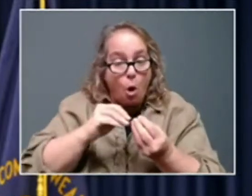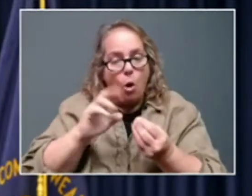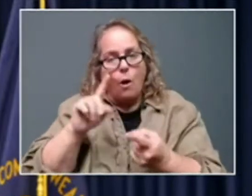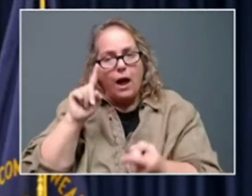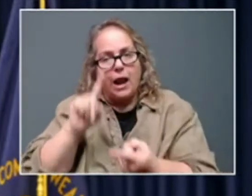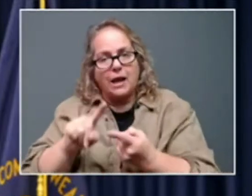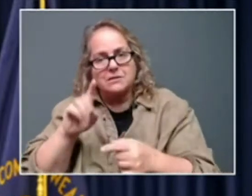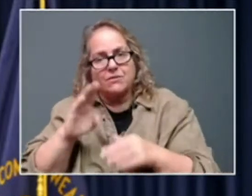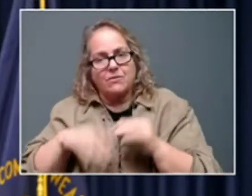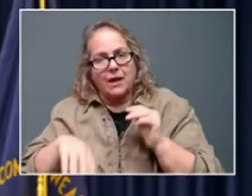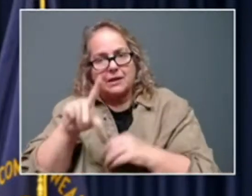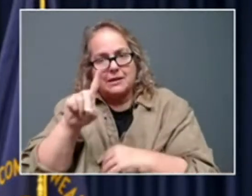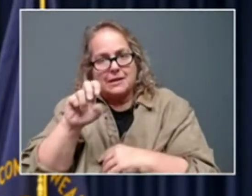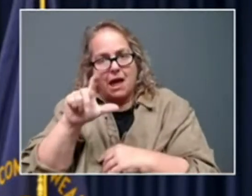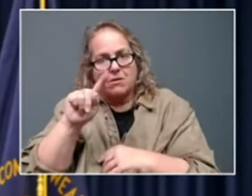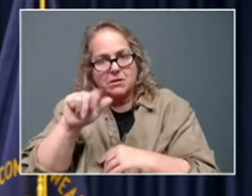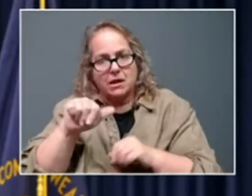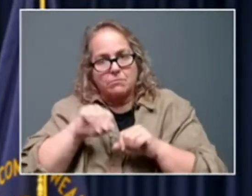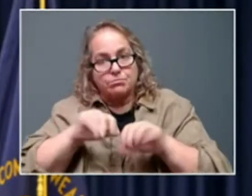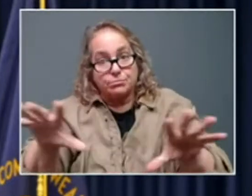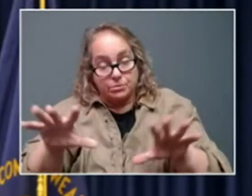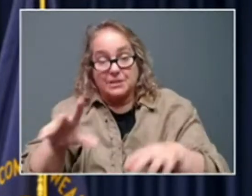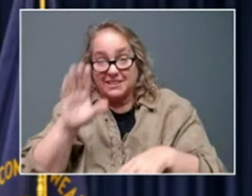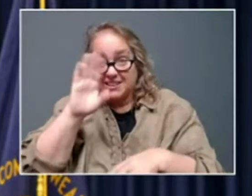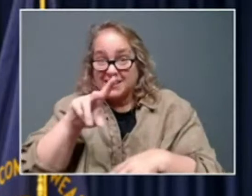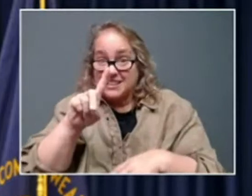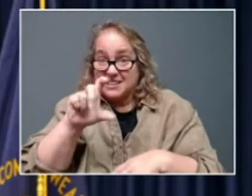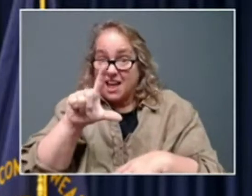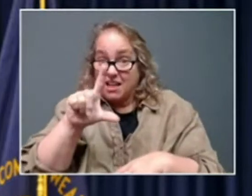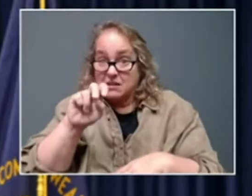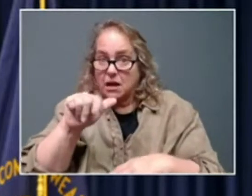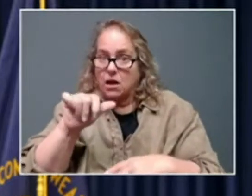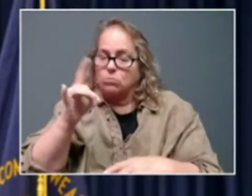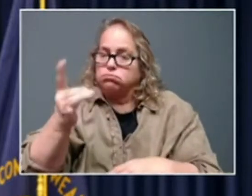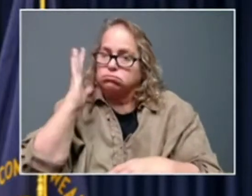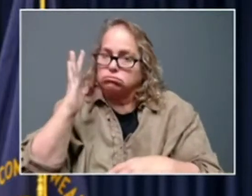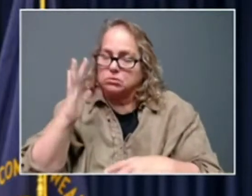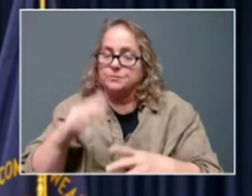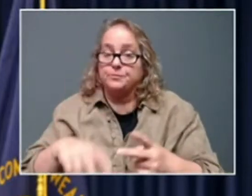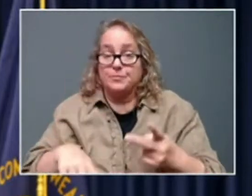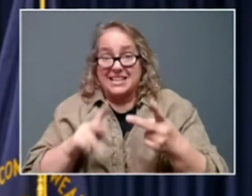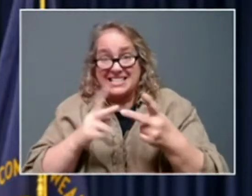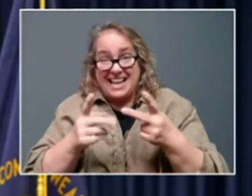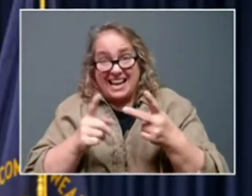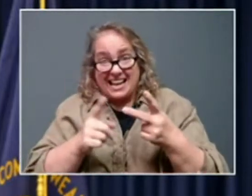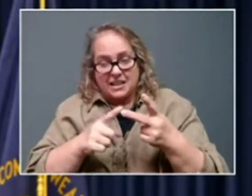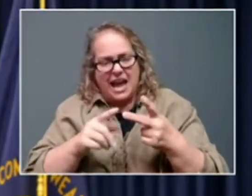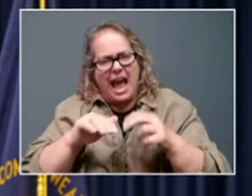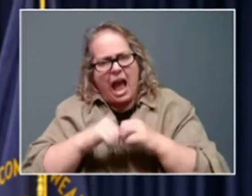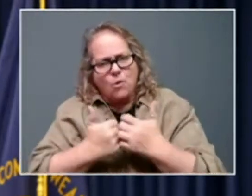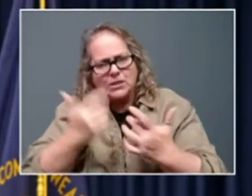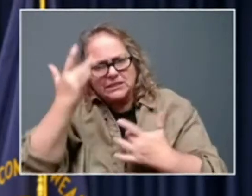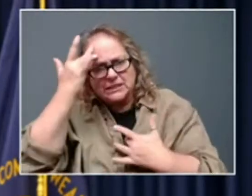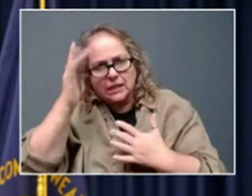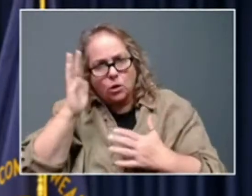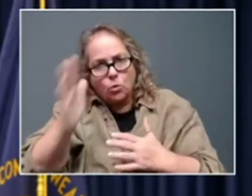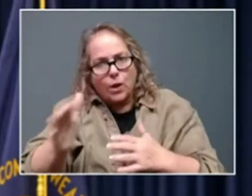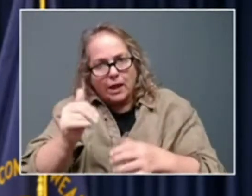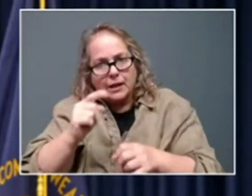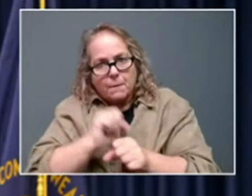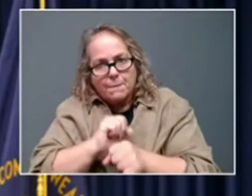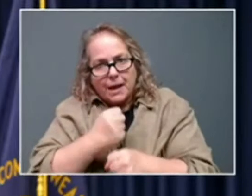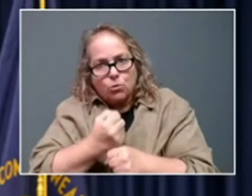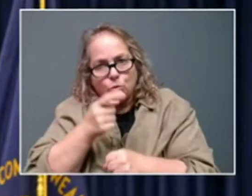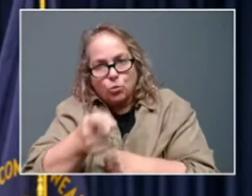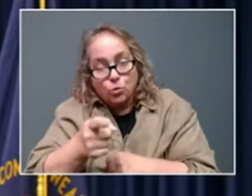very contagious? Number two, how sick does it make you? And number three is how well do the